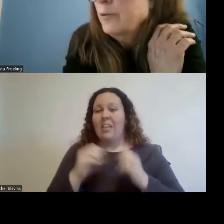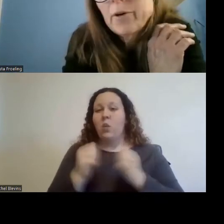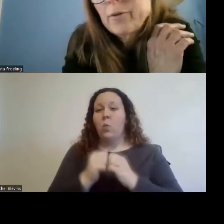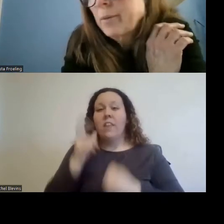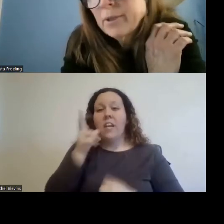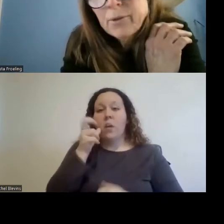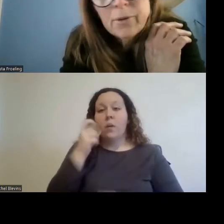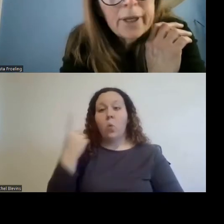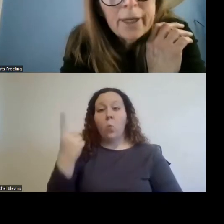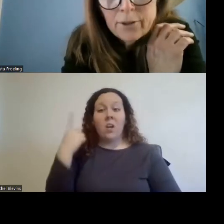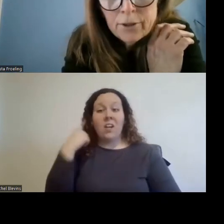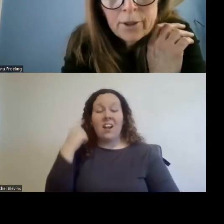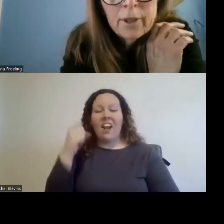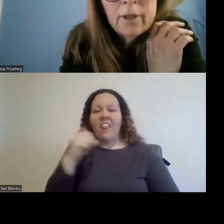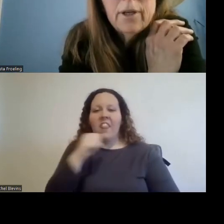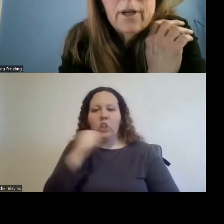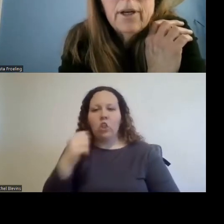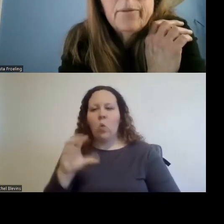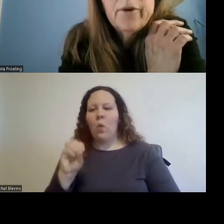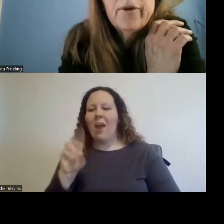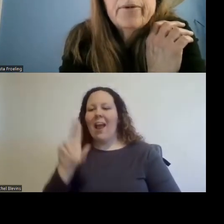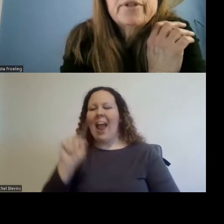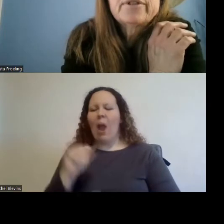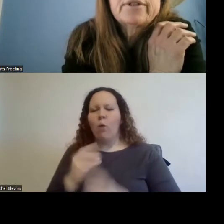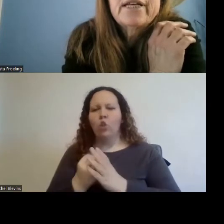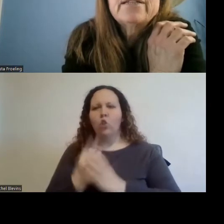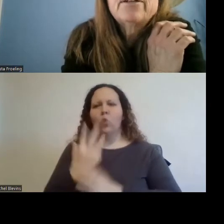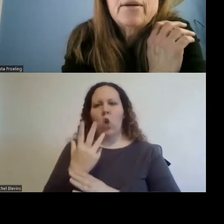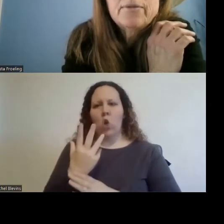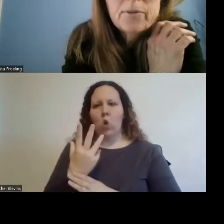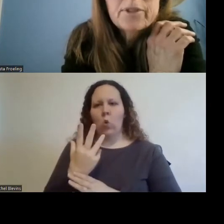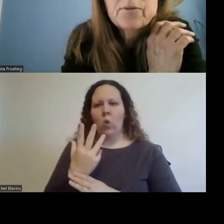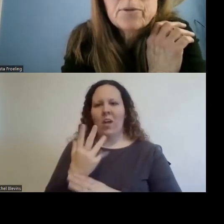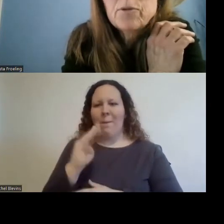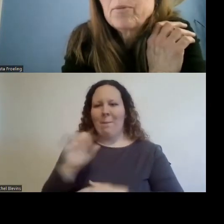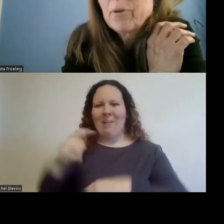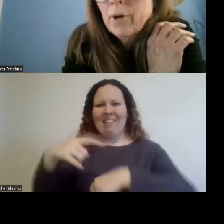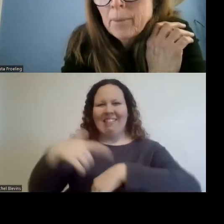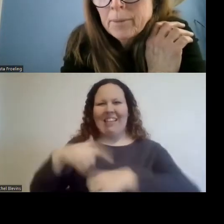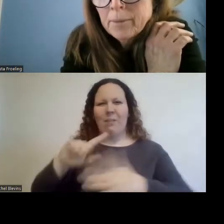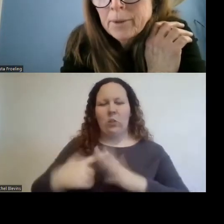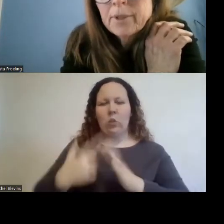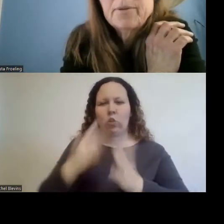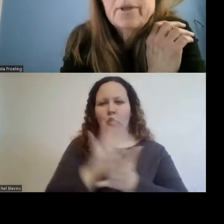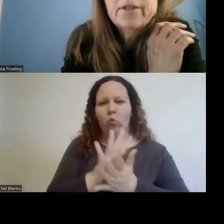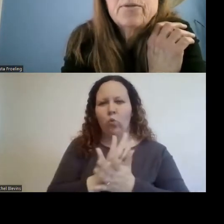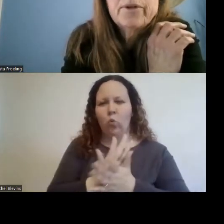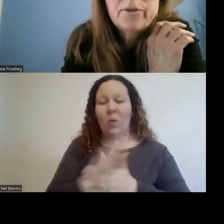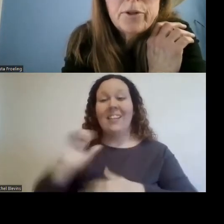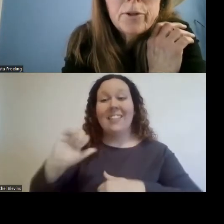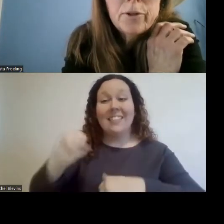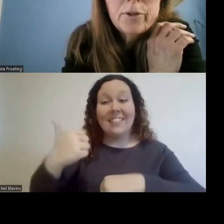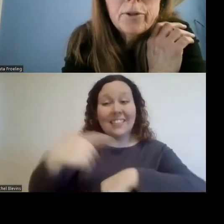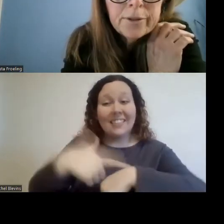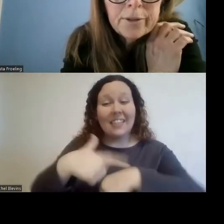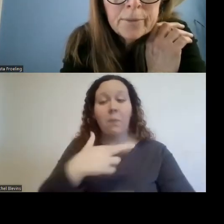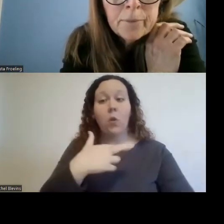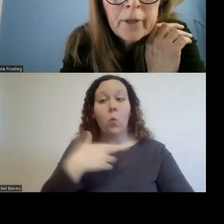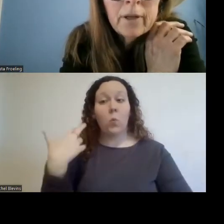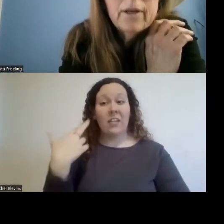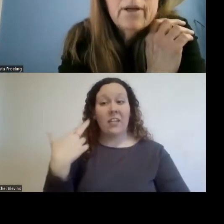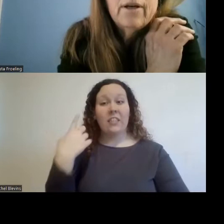not outgrow them by school age. They're at risk, 10 times the risk for school problems as kids with 2 good